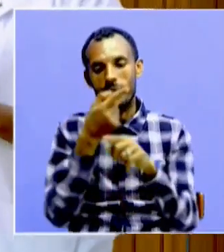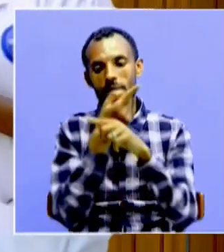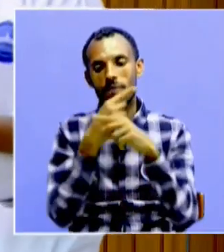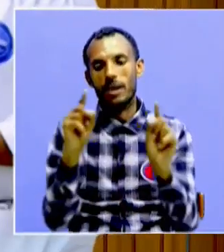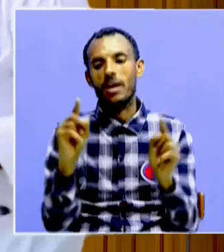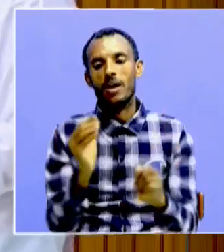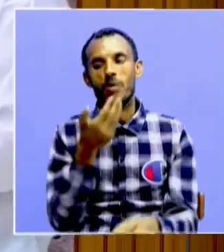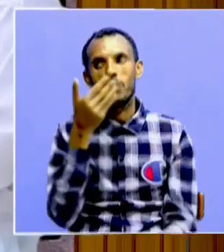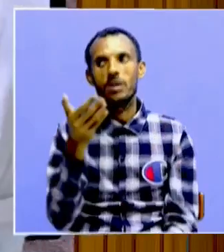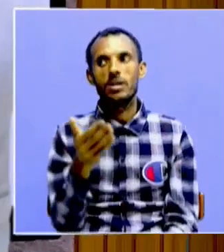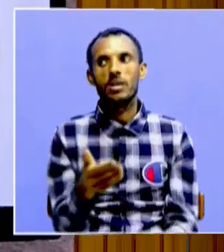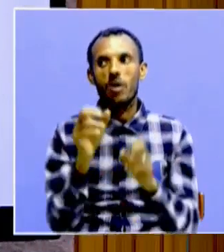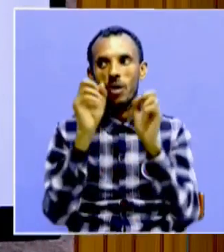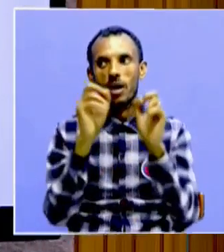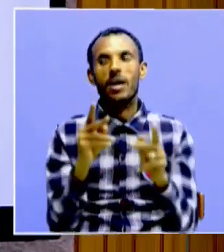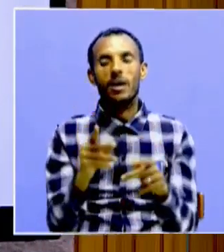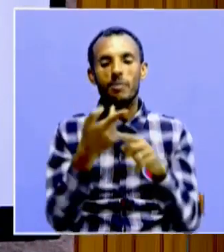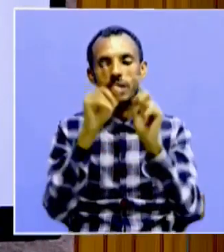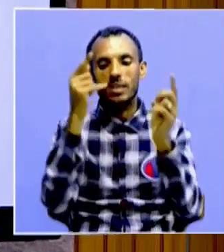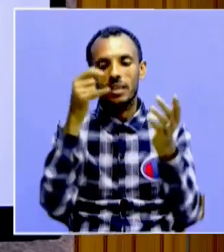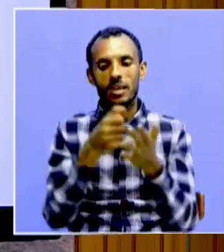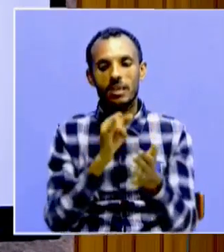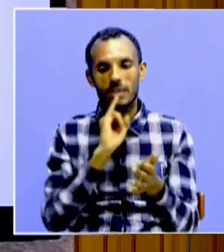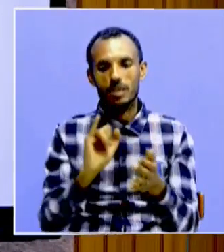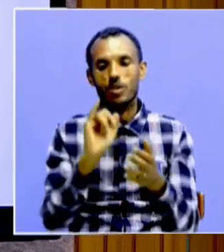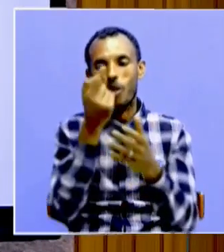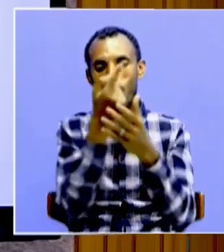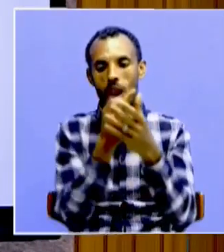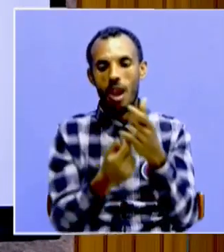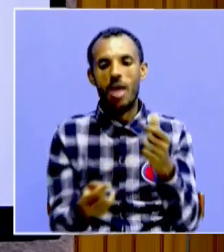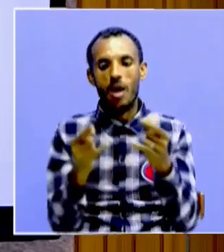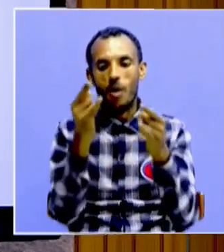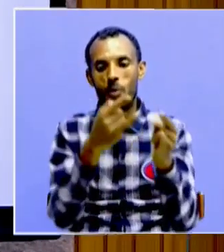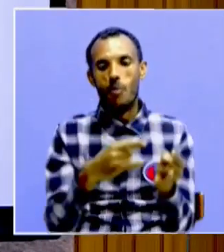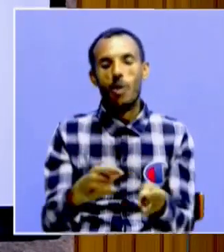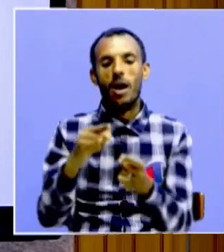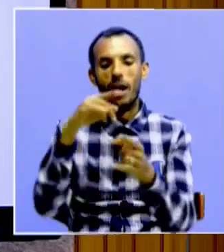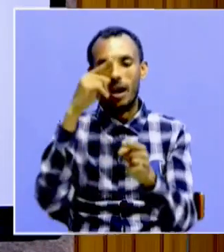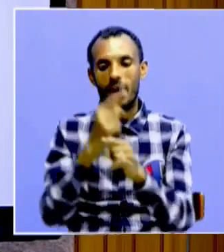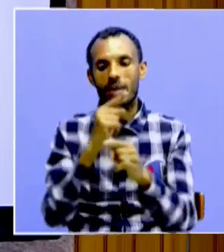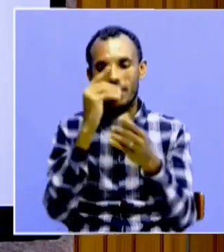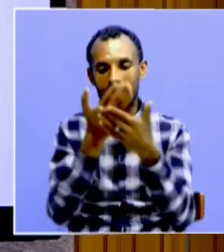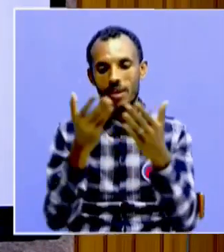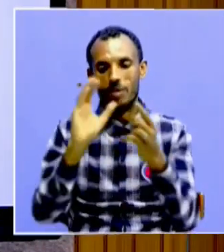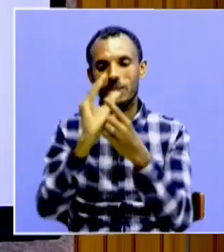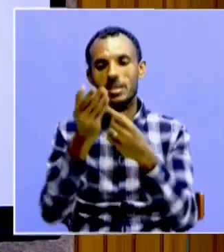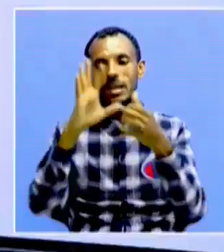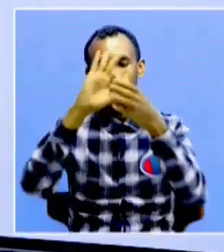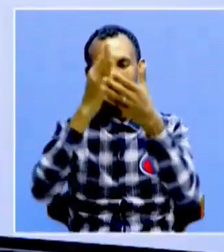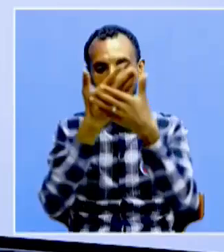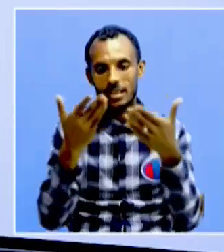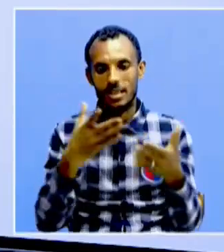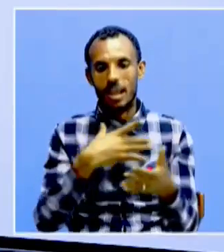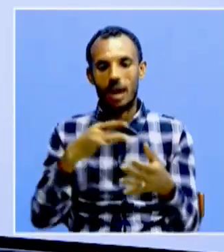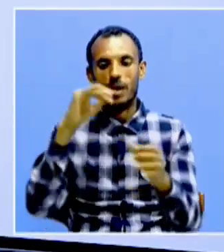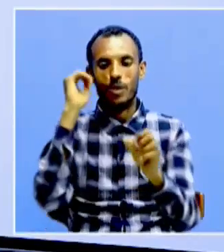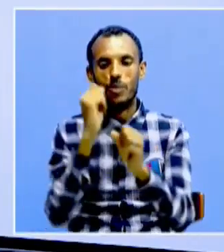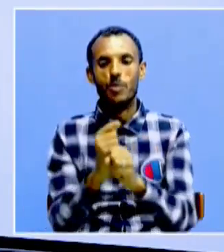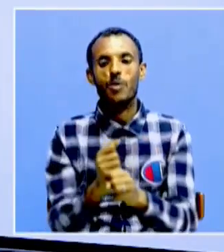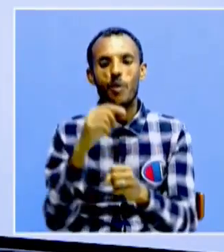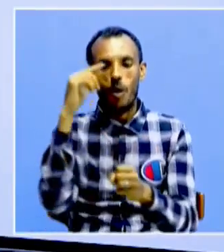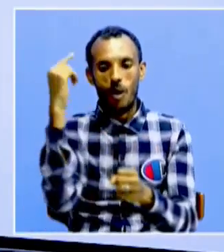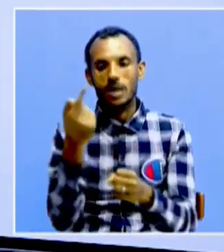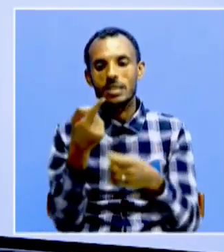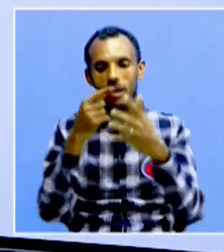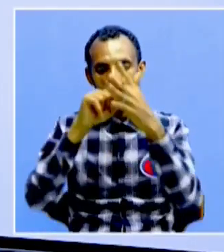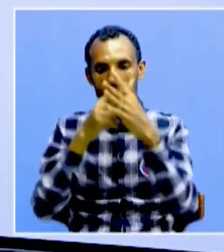Good. Okay, but is this the only way of writing this conditional sentence? Like, do we always need to begin